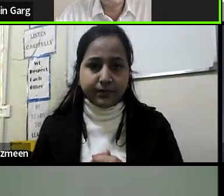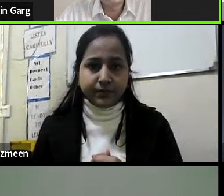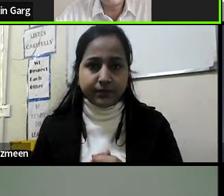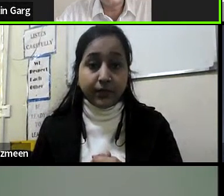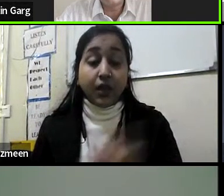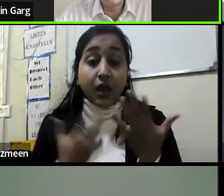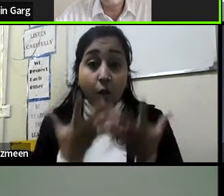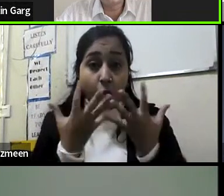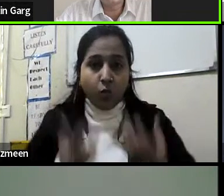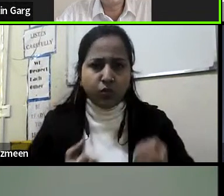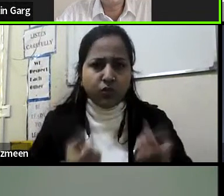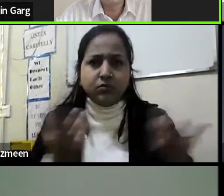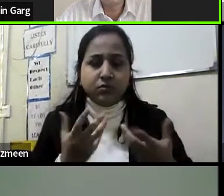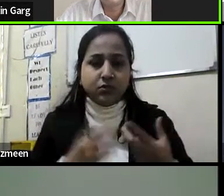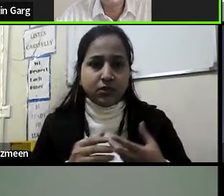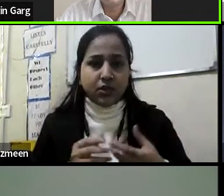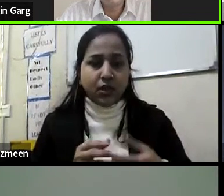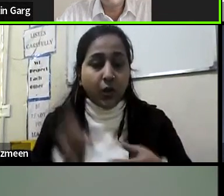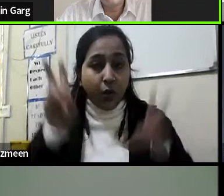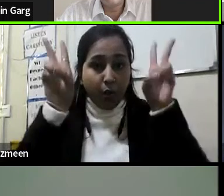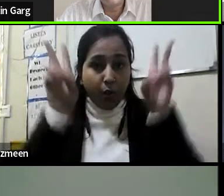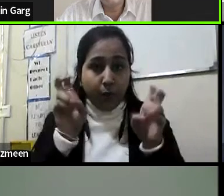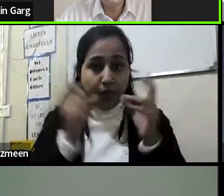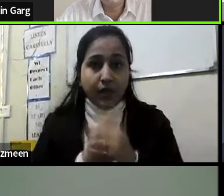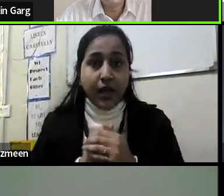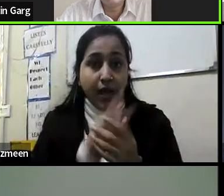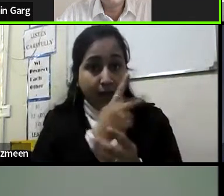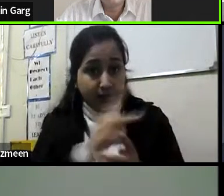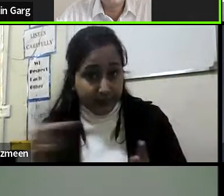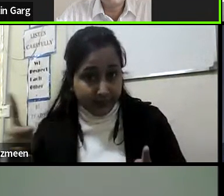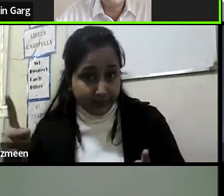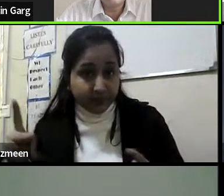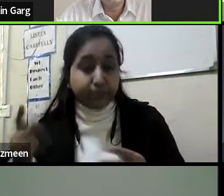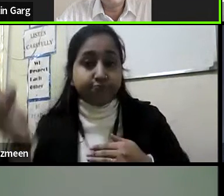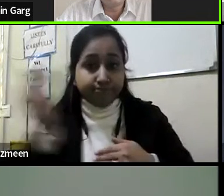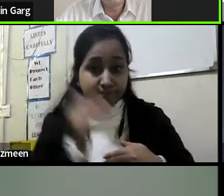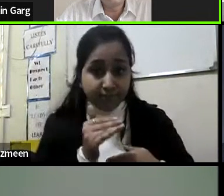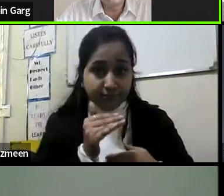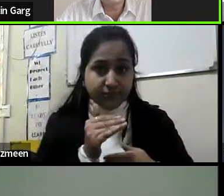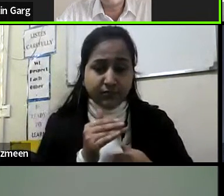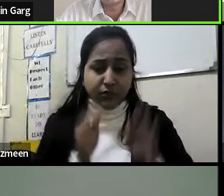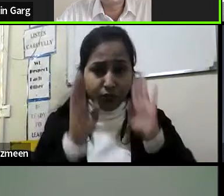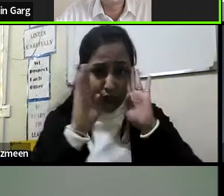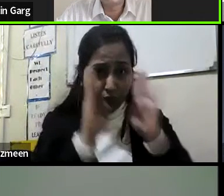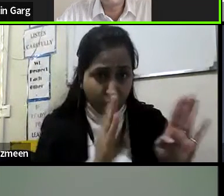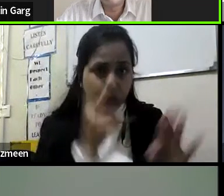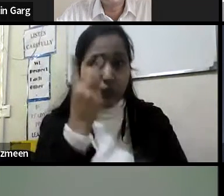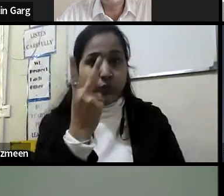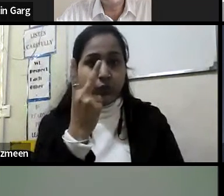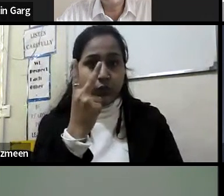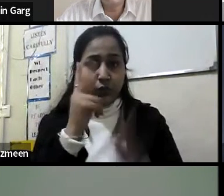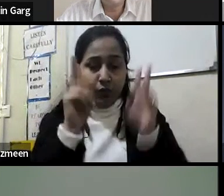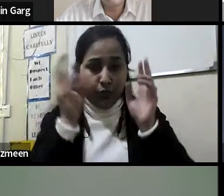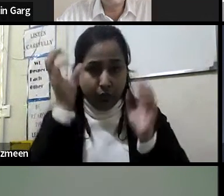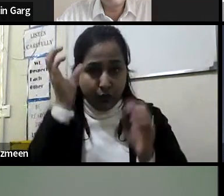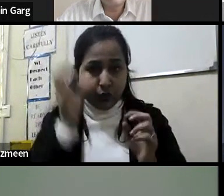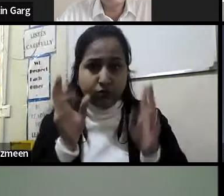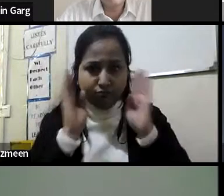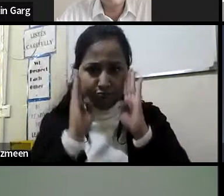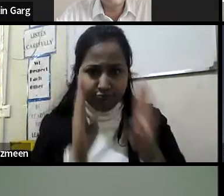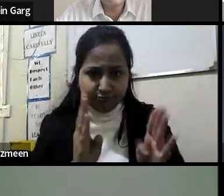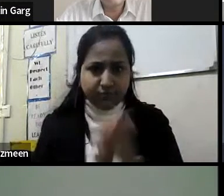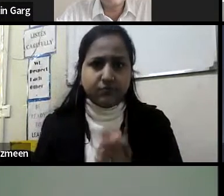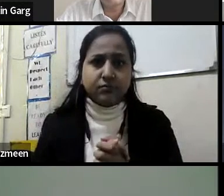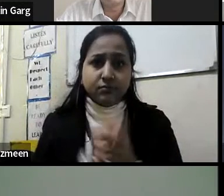I want to set the context by bringing attention to two aspects. which are key to enabling